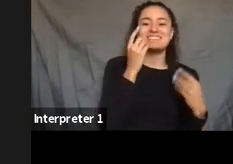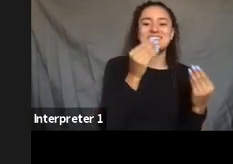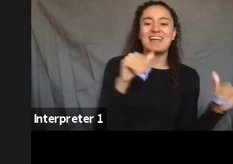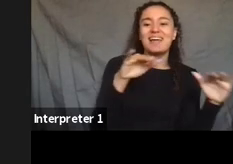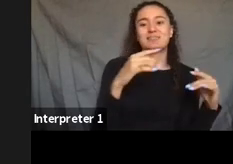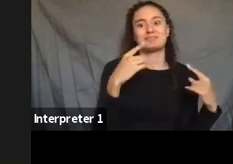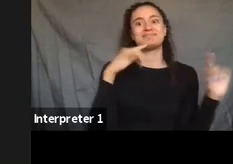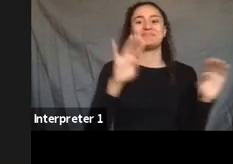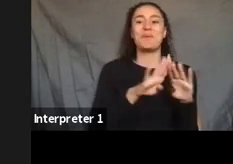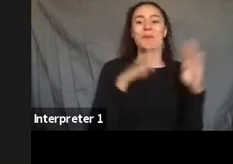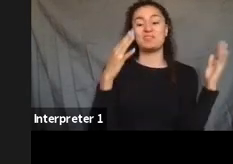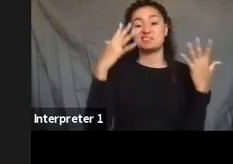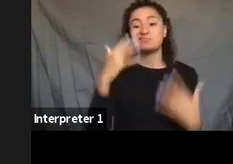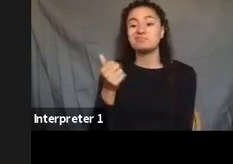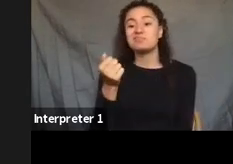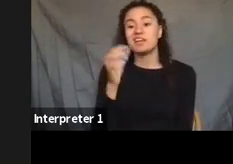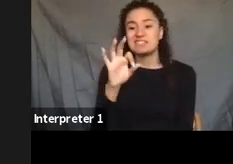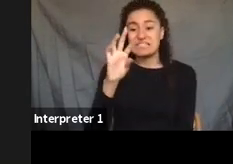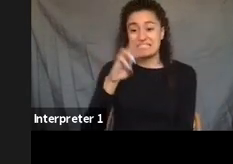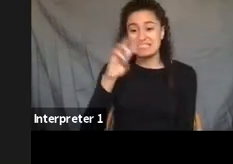in 1966,